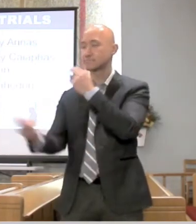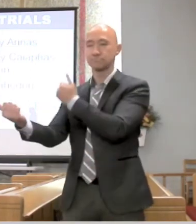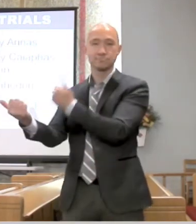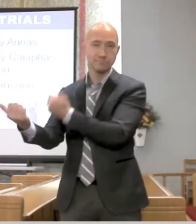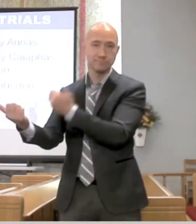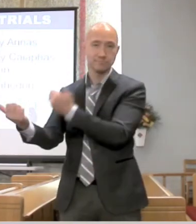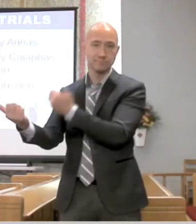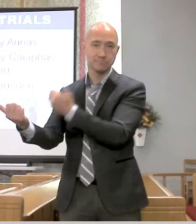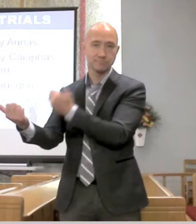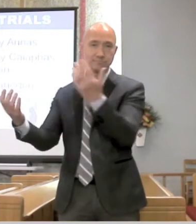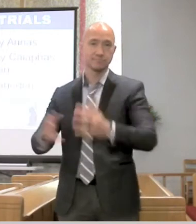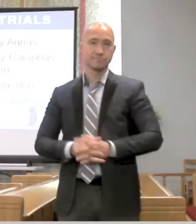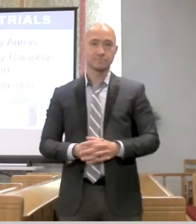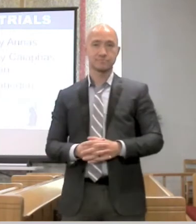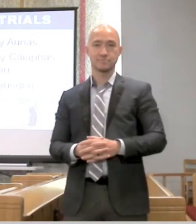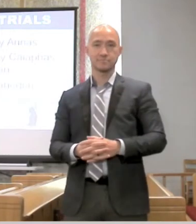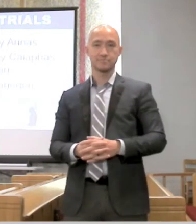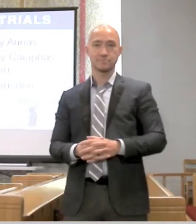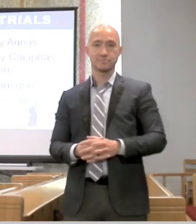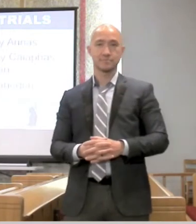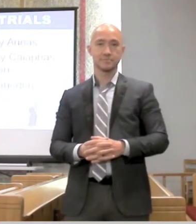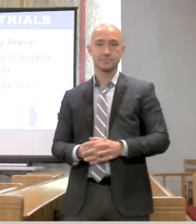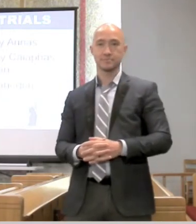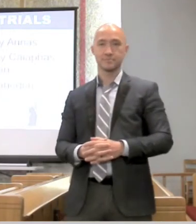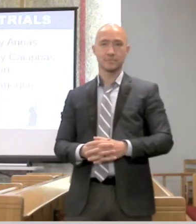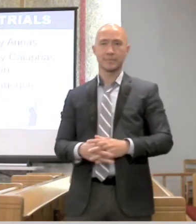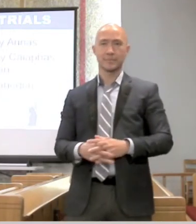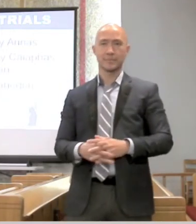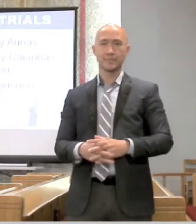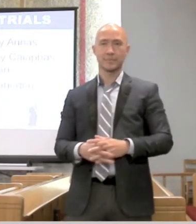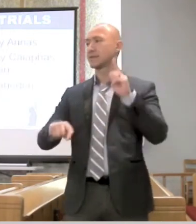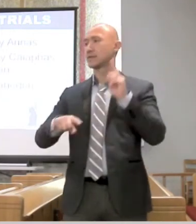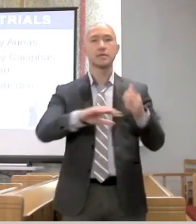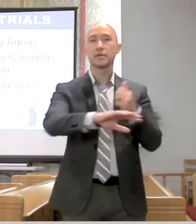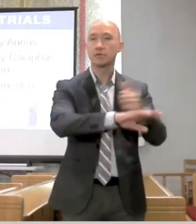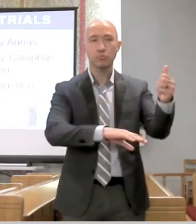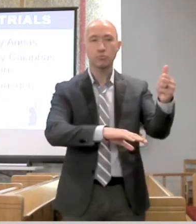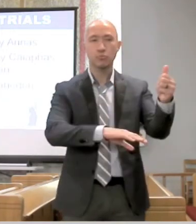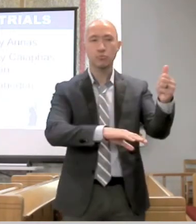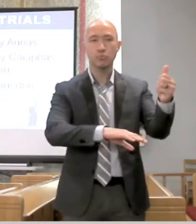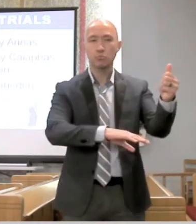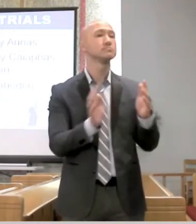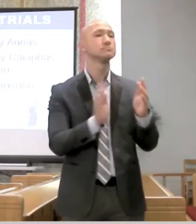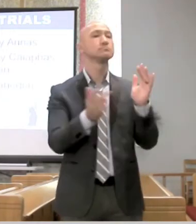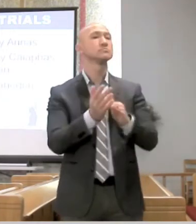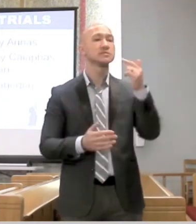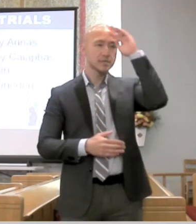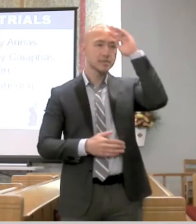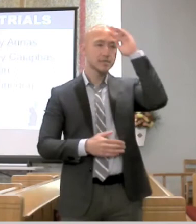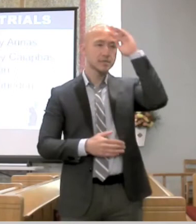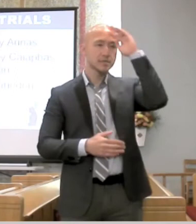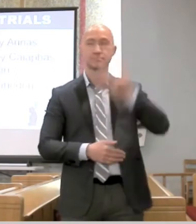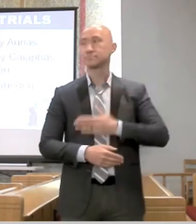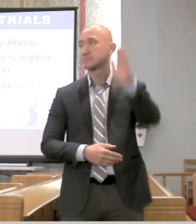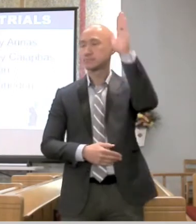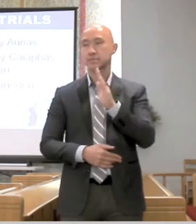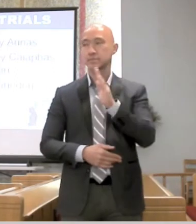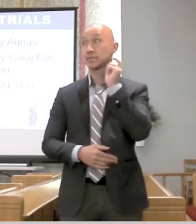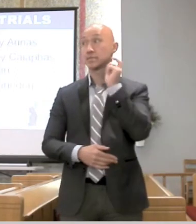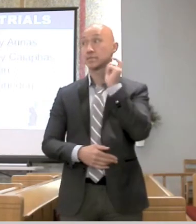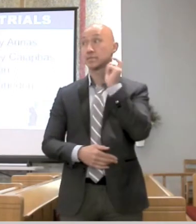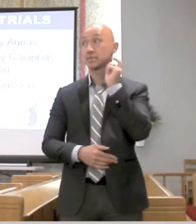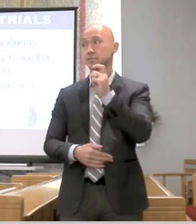had to kind of come up with a way of presenting it to Pilate so that it could appear as if Jesus was either trying to usurp